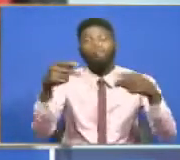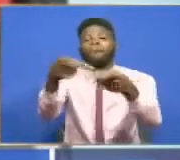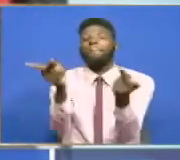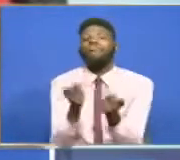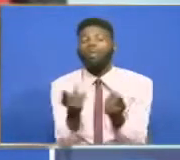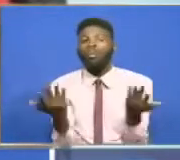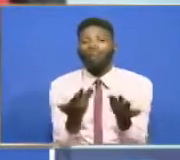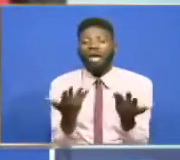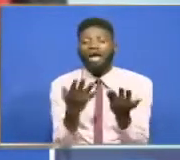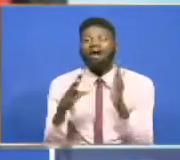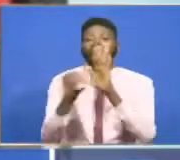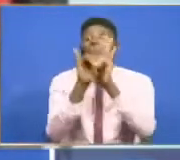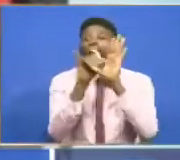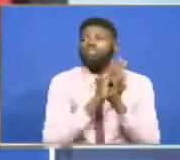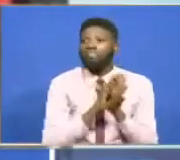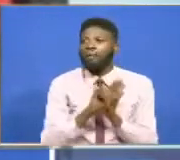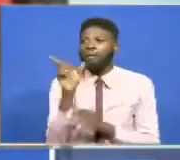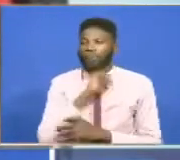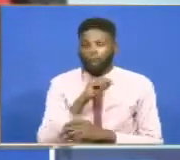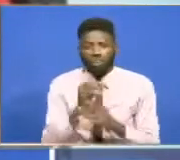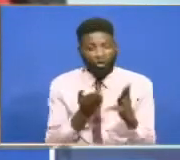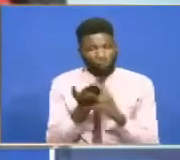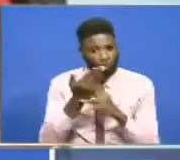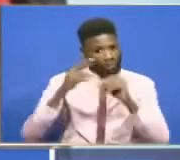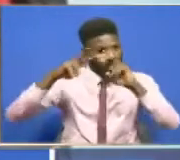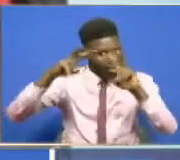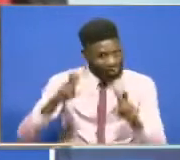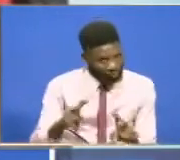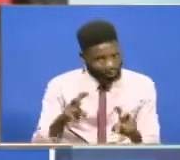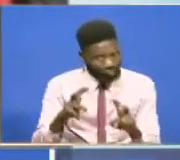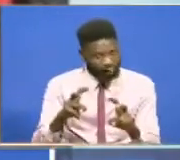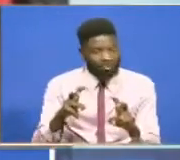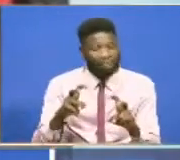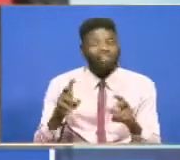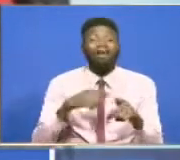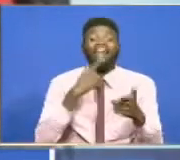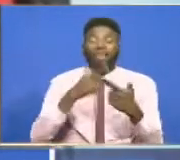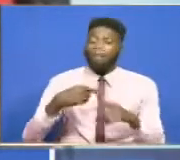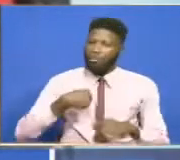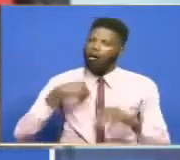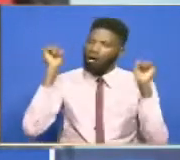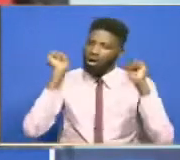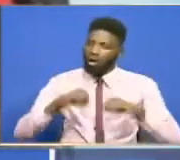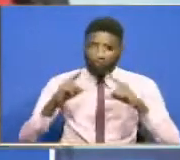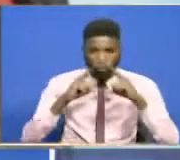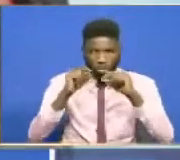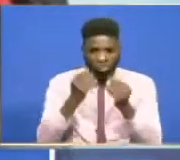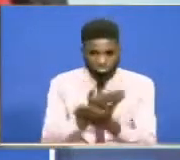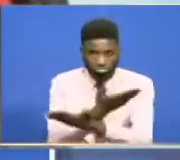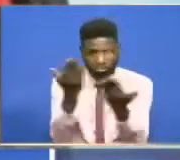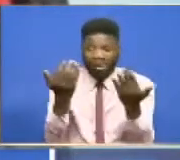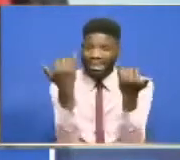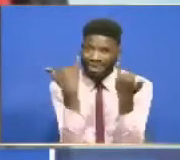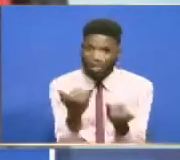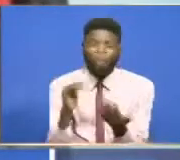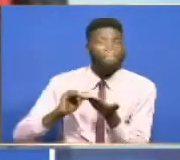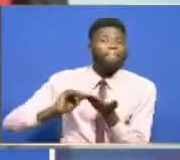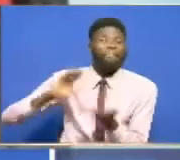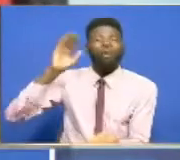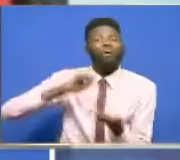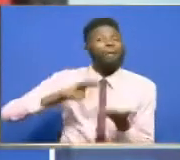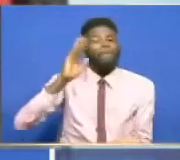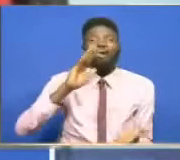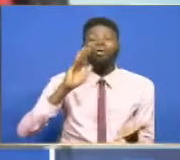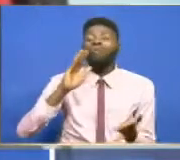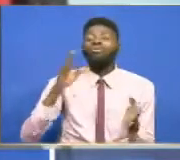identified by intelligence, right? And I can tell you right now that most of the forces that were